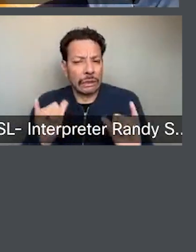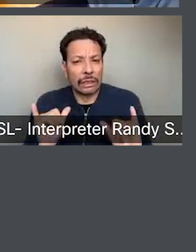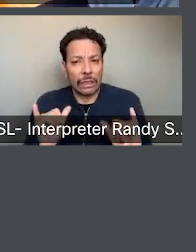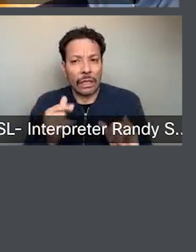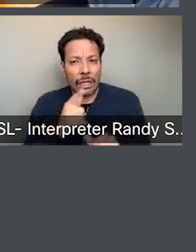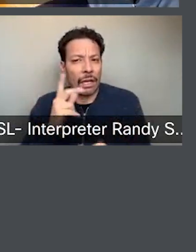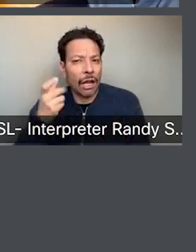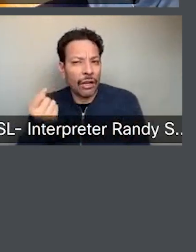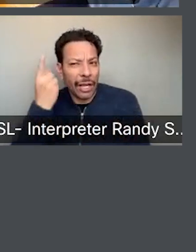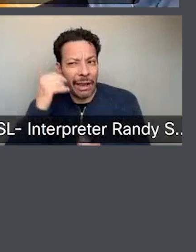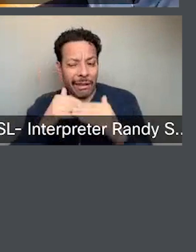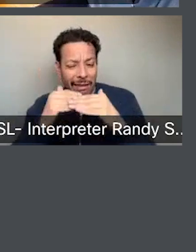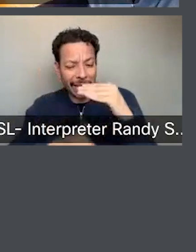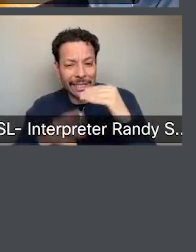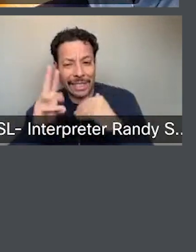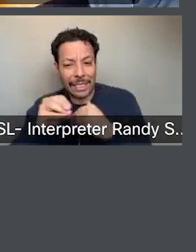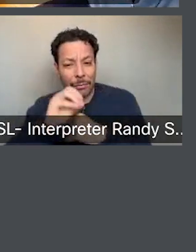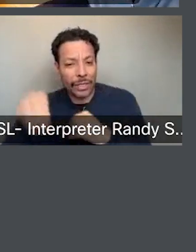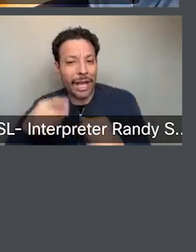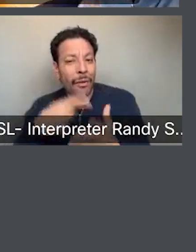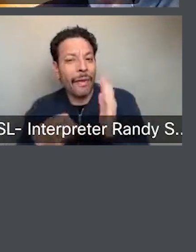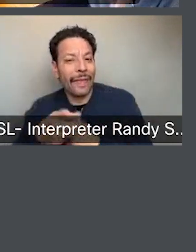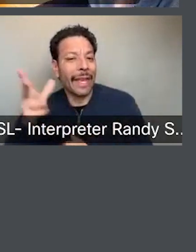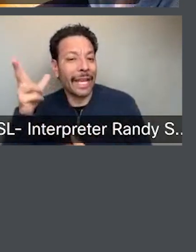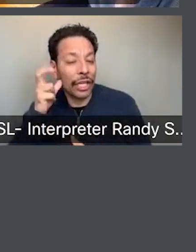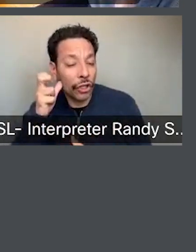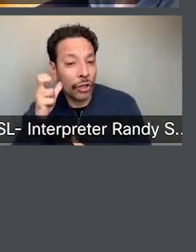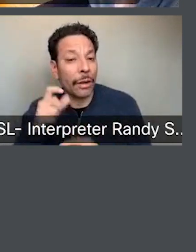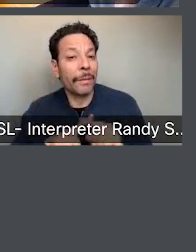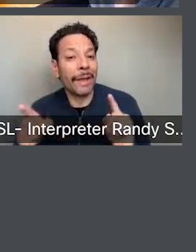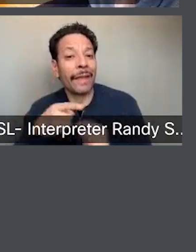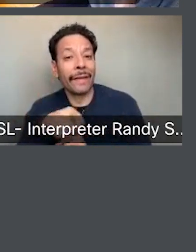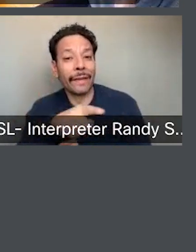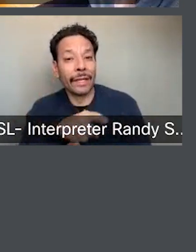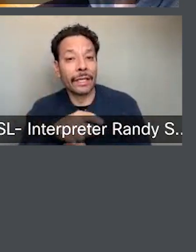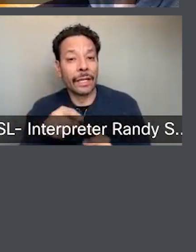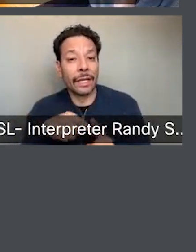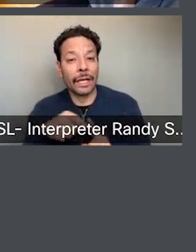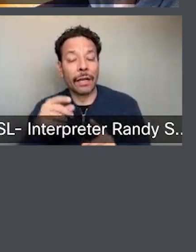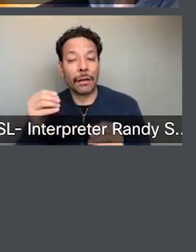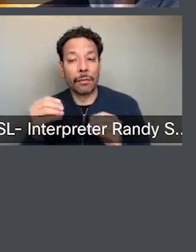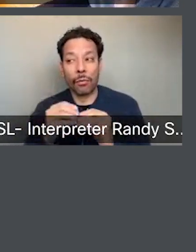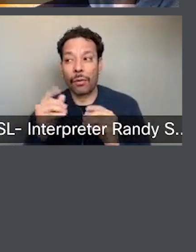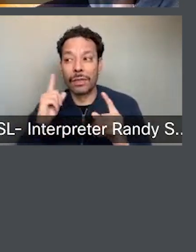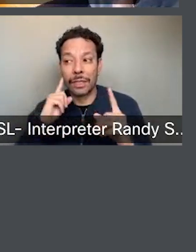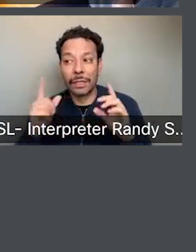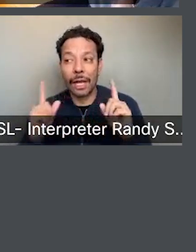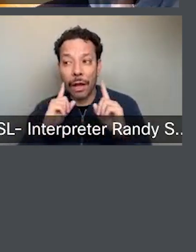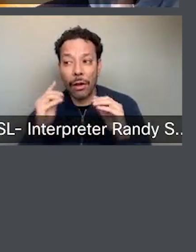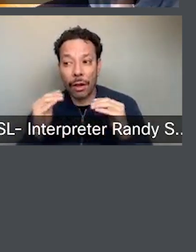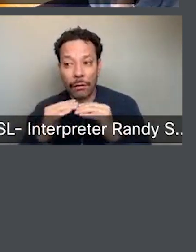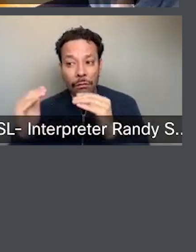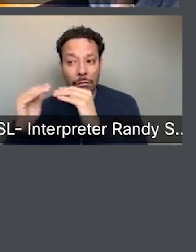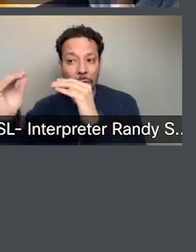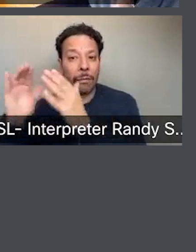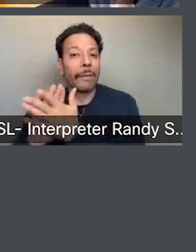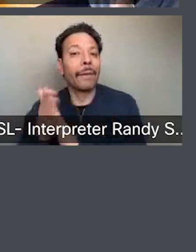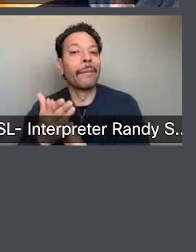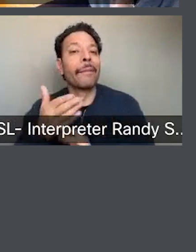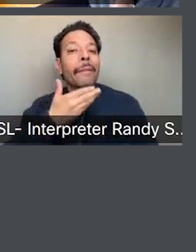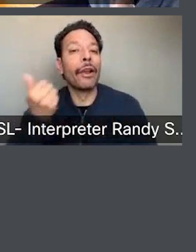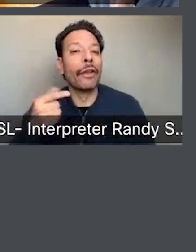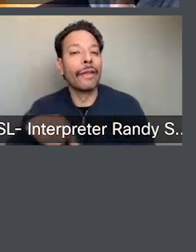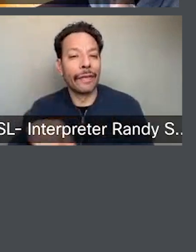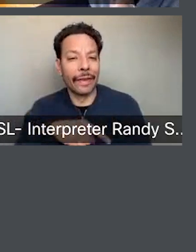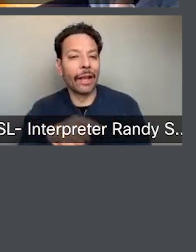than 60% of what they hear. But as the acoustic conditions get better, then they, in fact, are